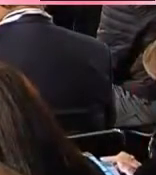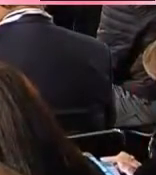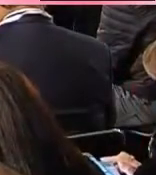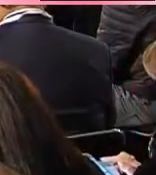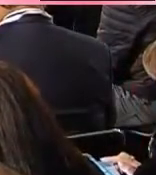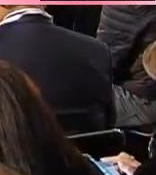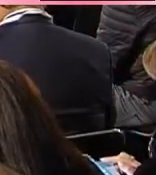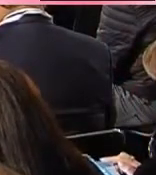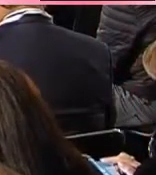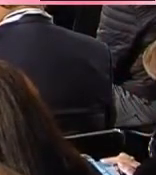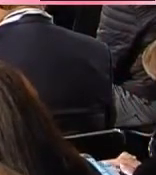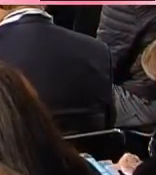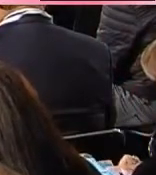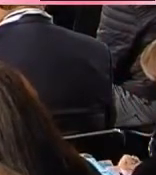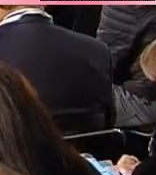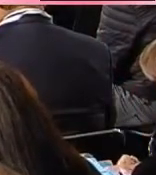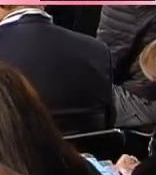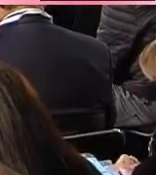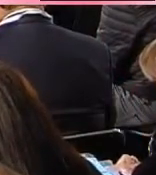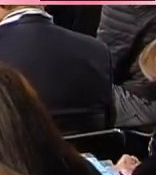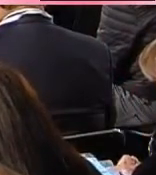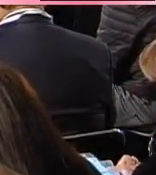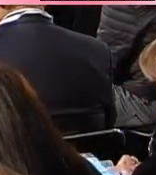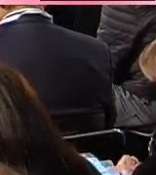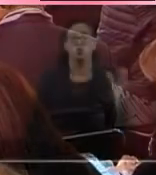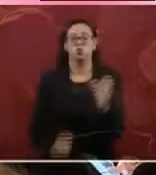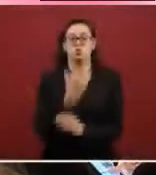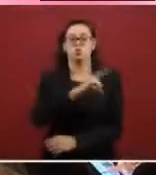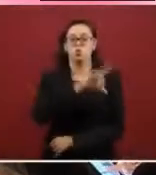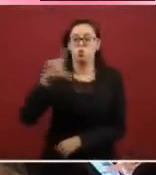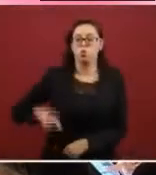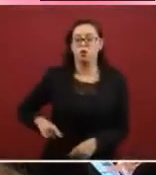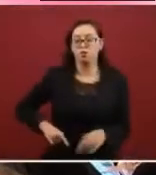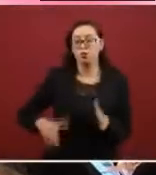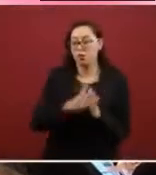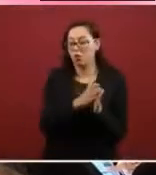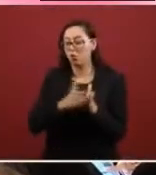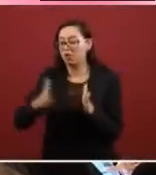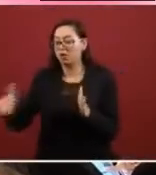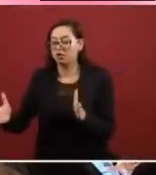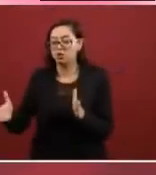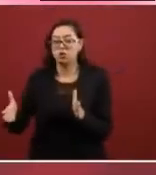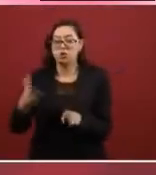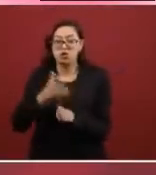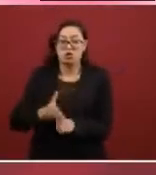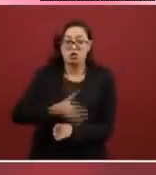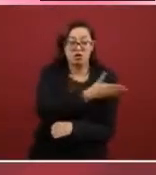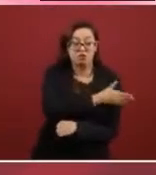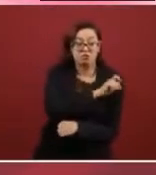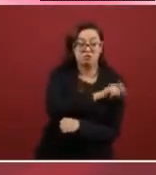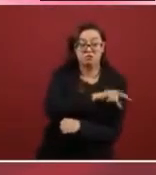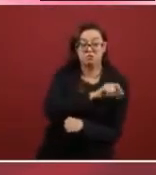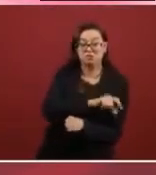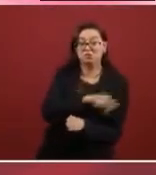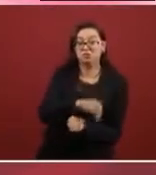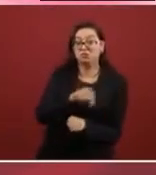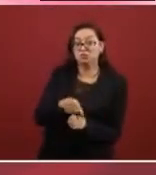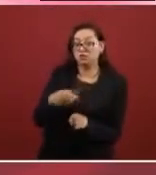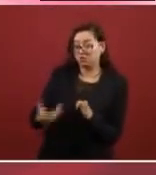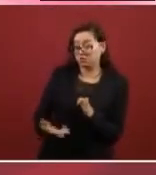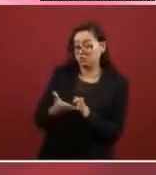la situación used to en el measure antiguo the régimen. Previous regimen Por eso situation. Este descontrol. That's why this, they're so out of control. Estos,